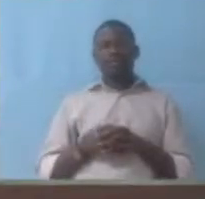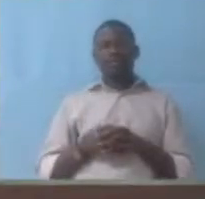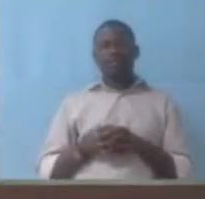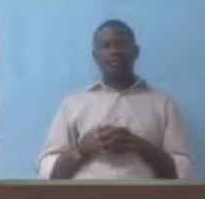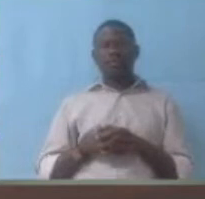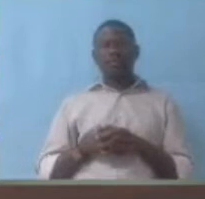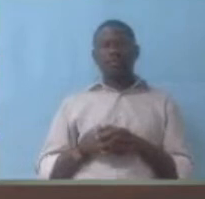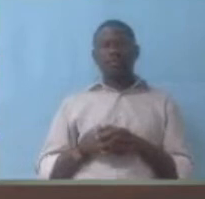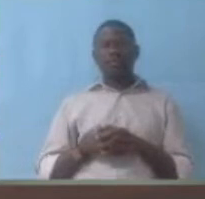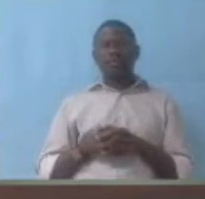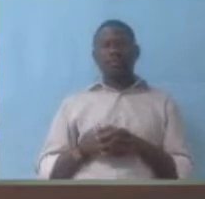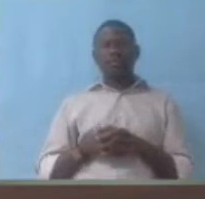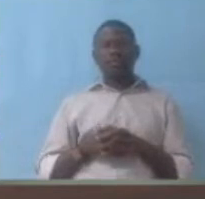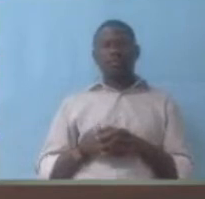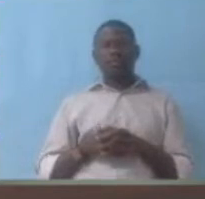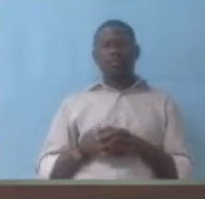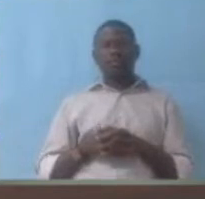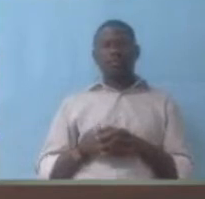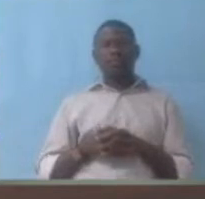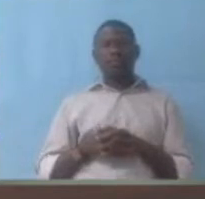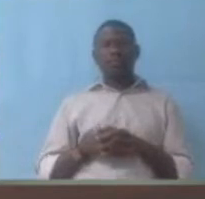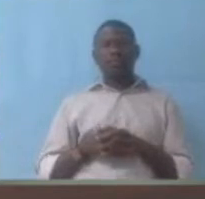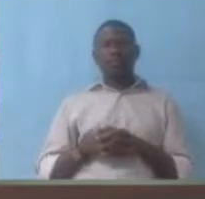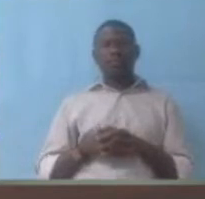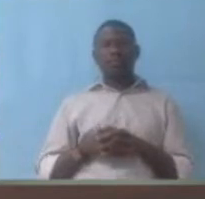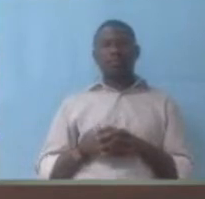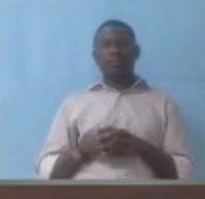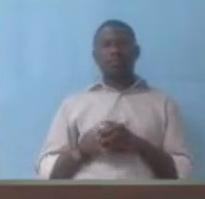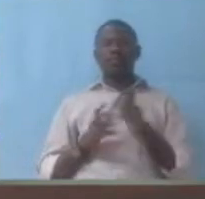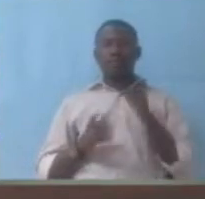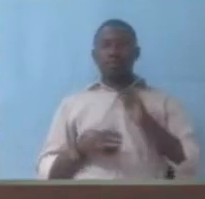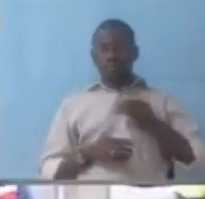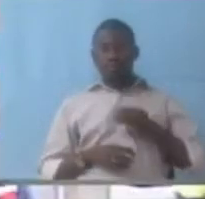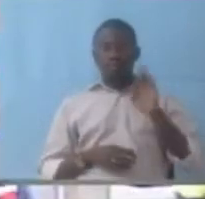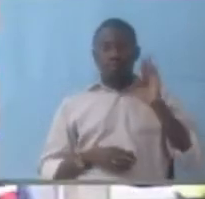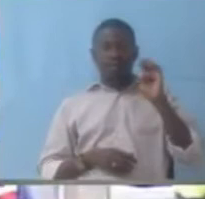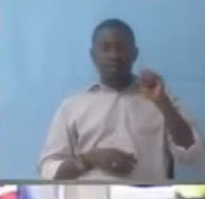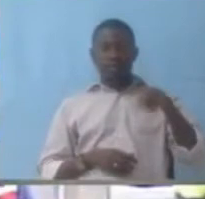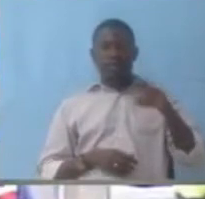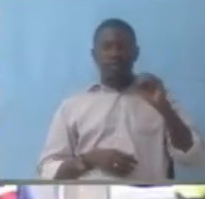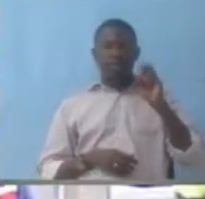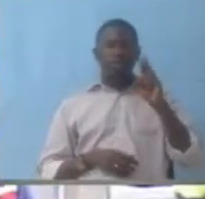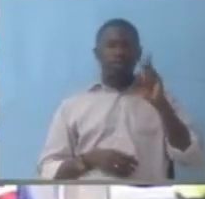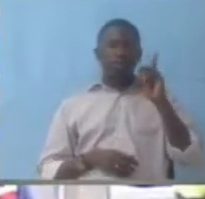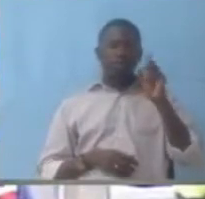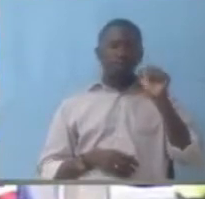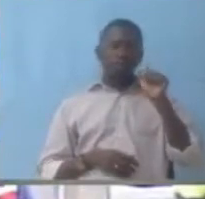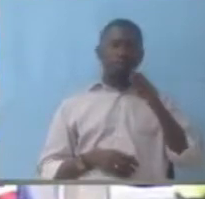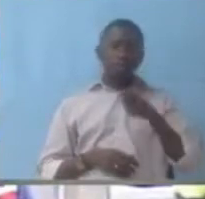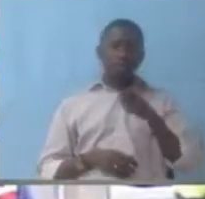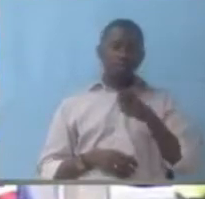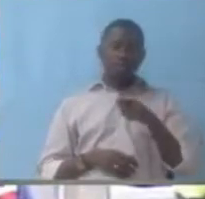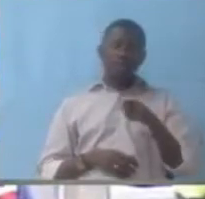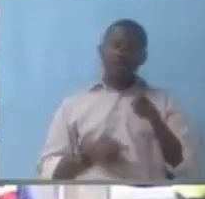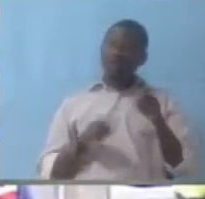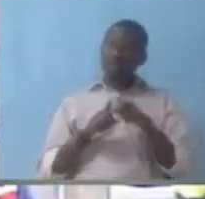ma bo ko tala nyandile ka fo ko ka firin. But Mrs. Bensuda, this is the decree that you drafted and you gave